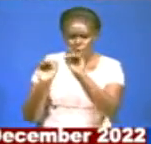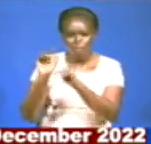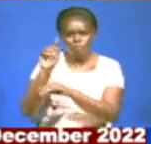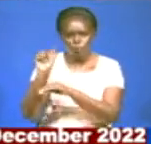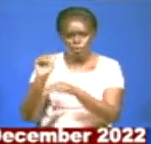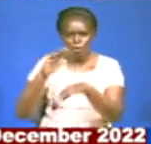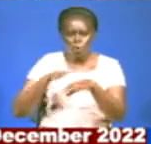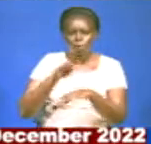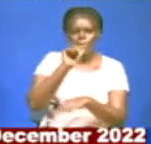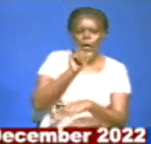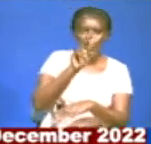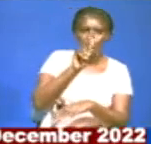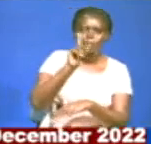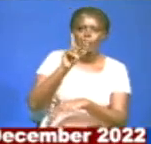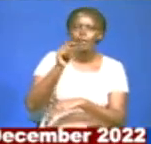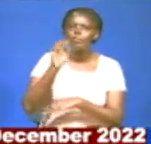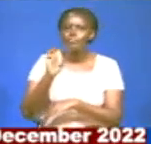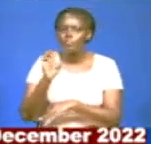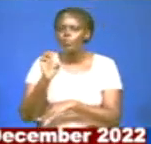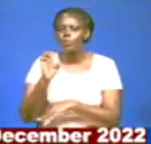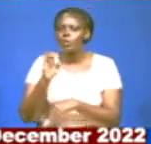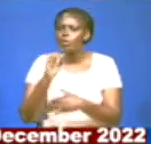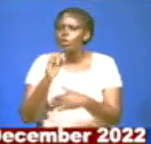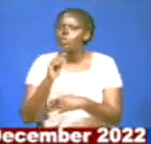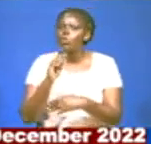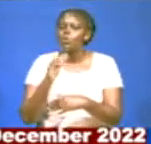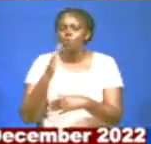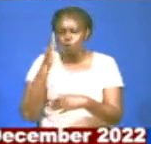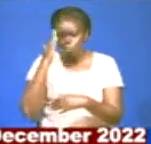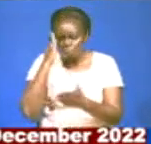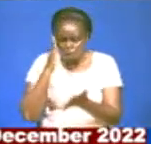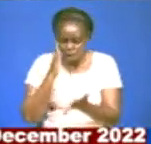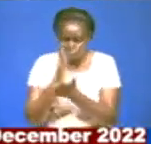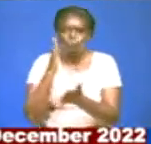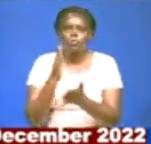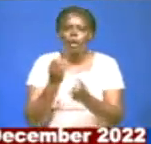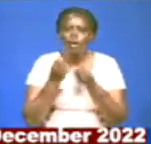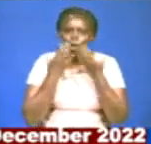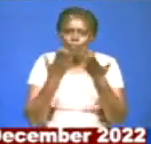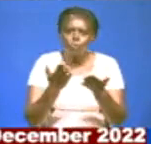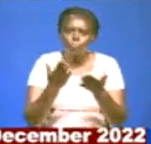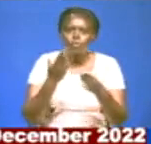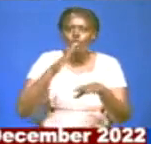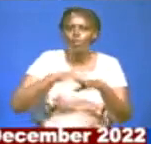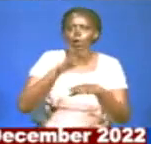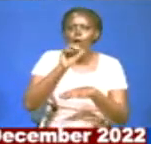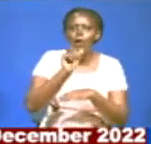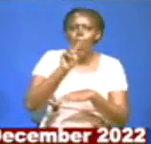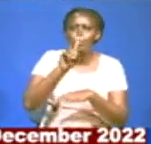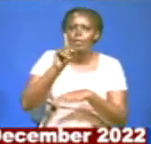affidavit, just to test the veracity of the information that is in the affidavit. And I think it just follows